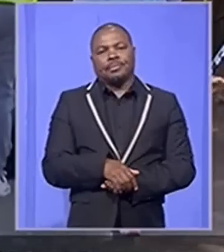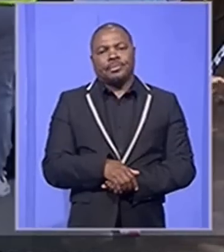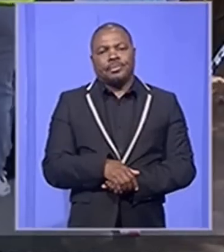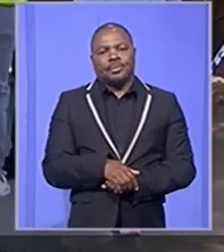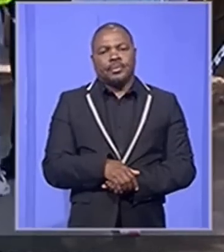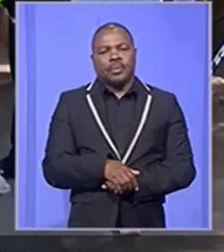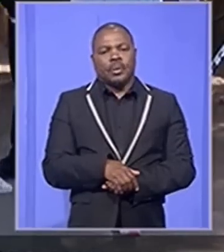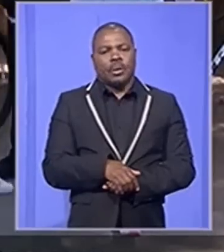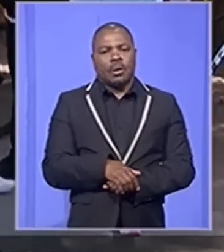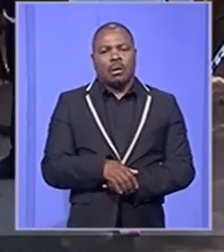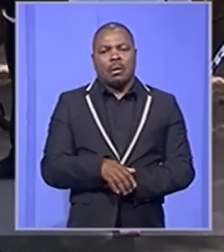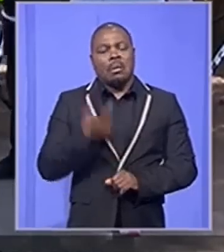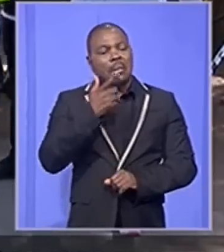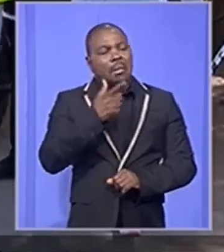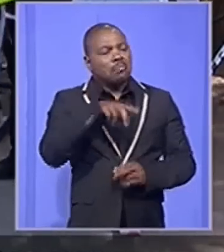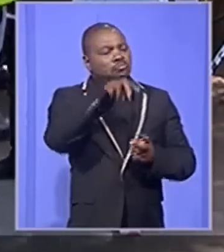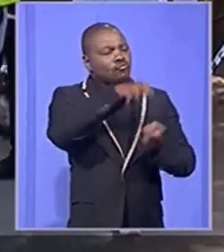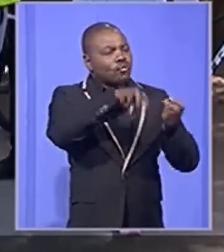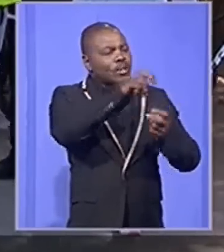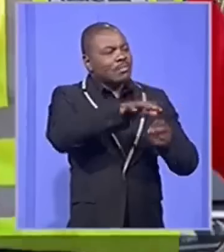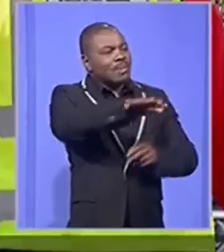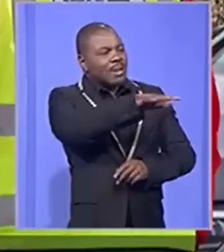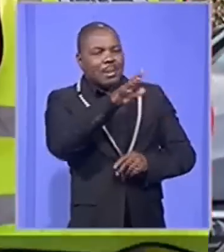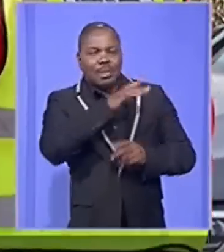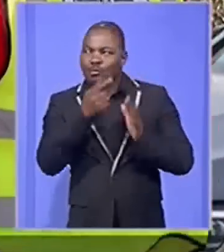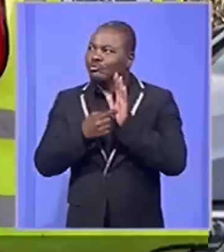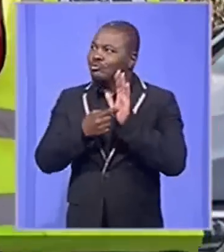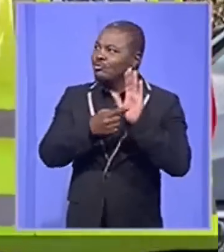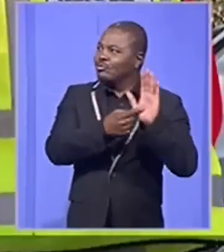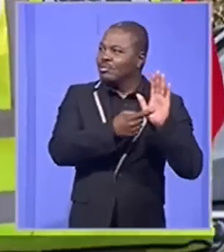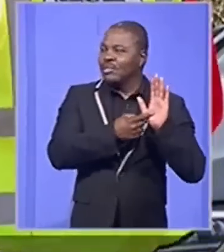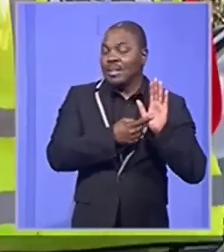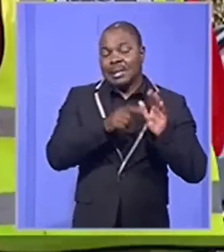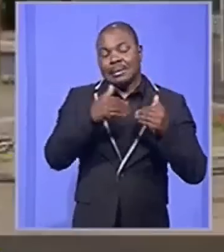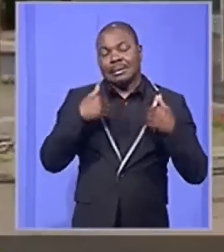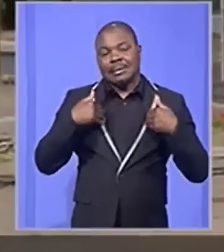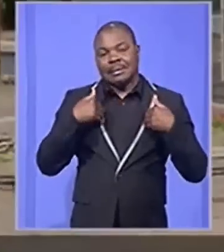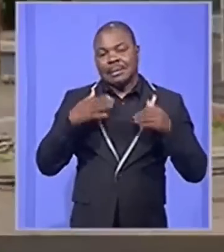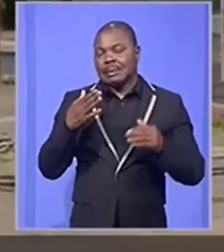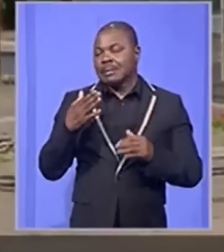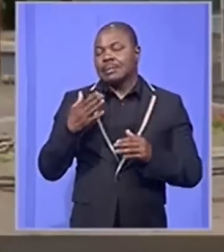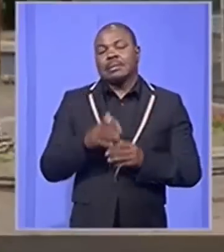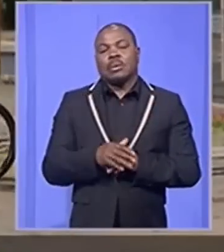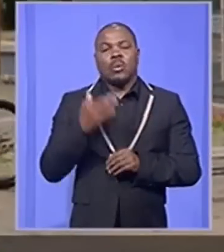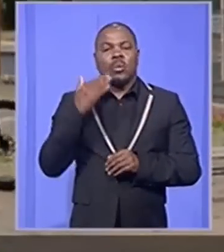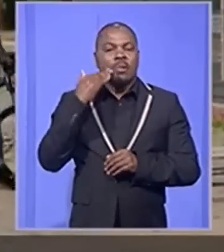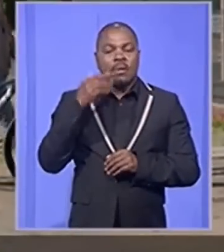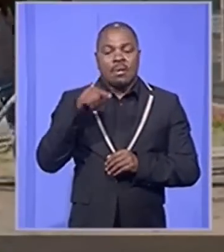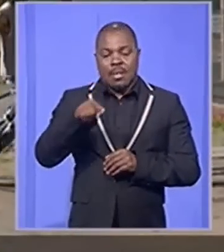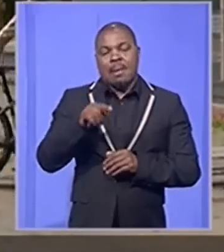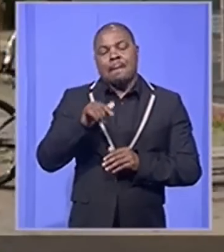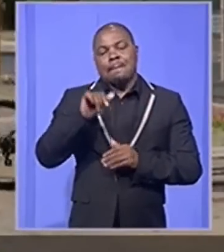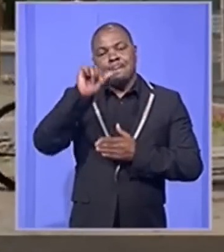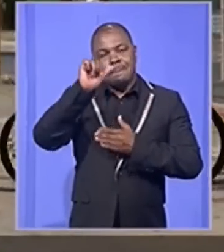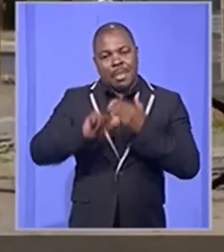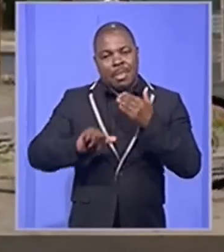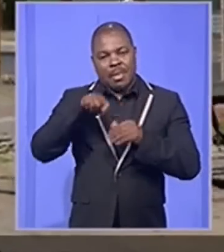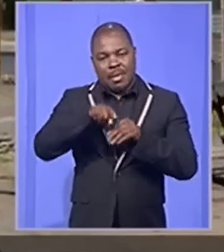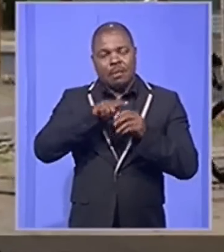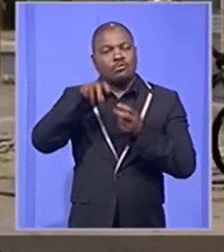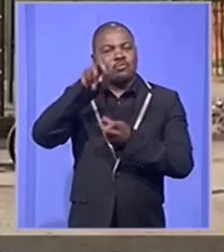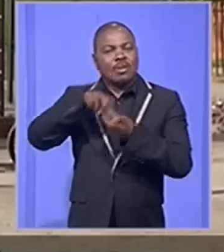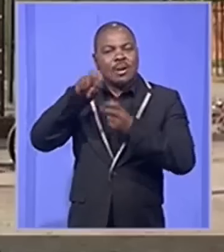Mosebetsi wa ho bapatsa dibaka tsa bohahlaudi Kimberley o qadile ka matsatsi a seng makae ka morao thakgolo a kgwedi ya bohahlaudi ke letona Patricia